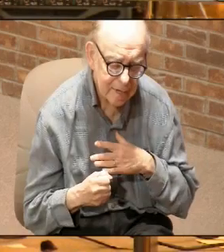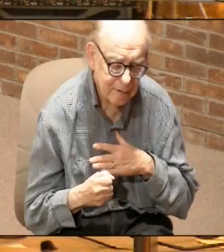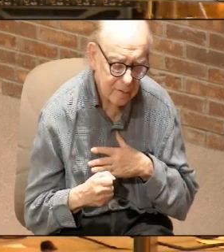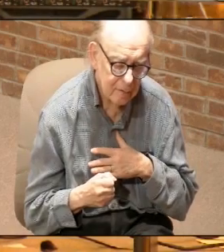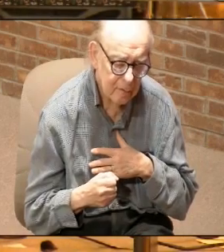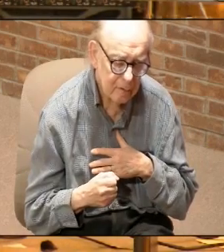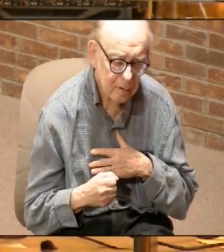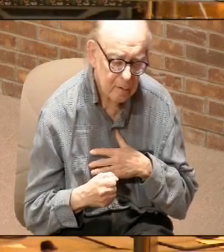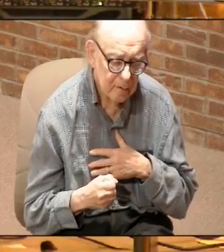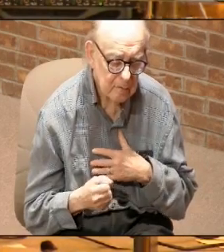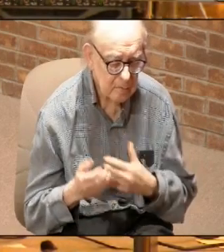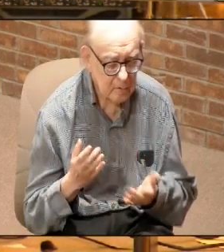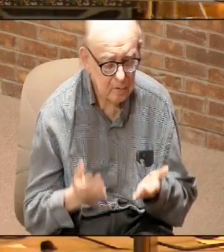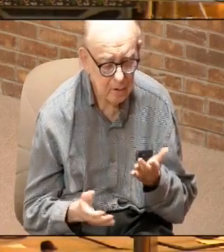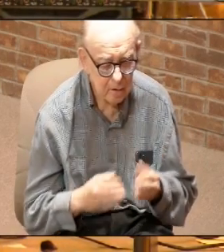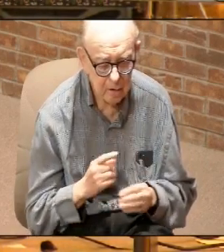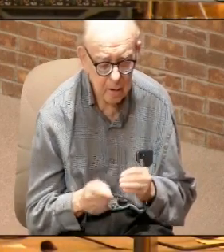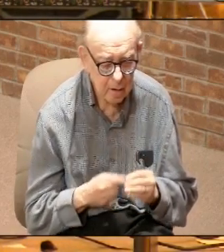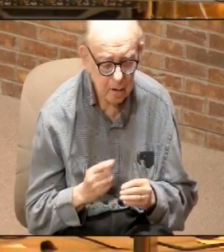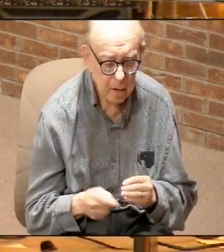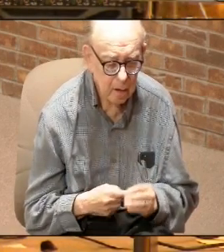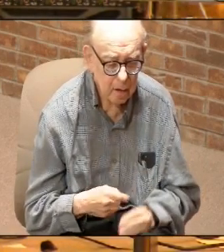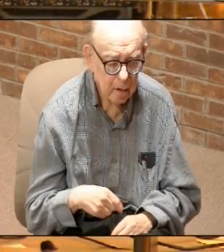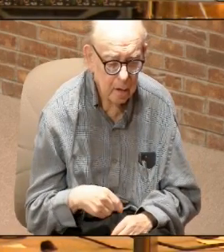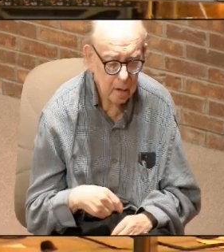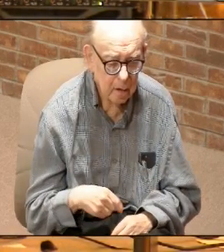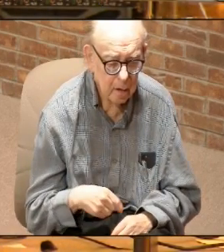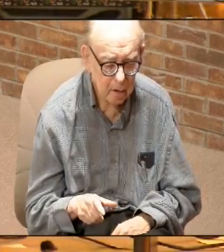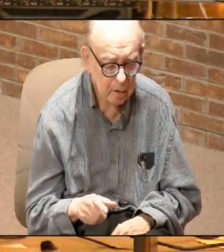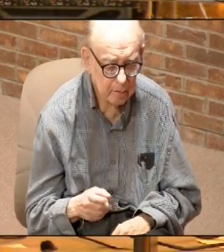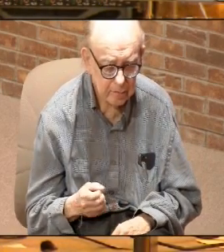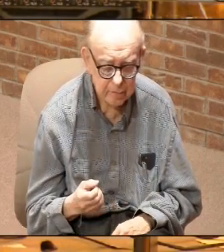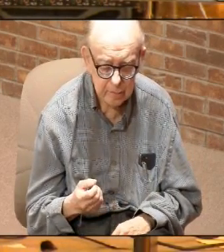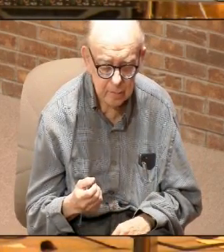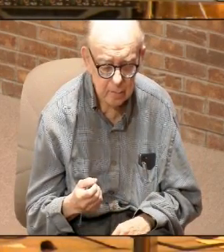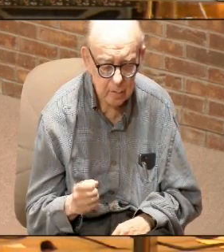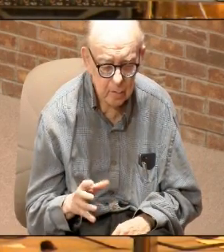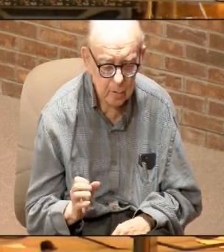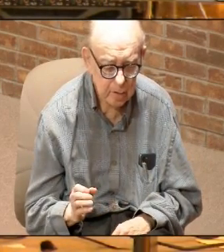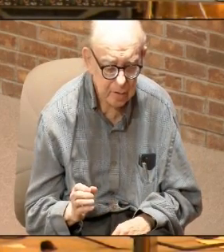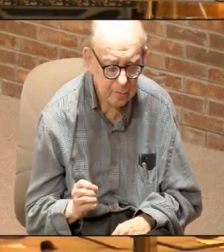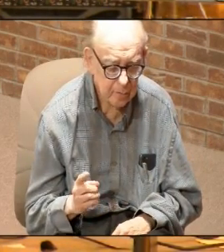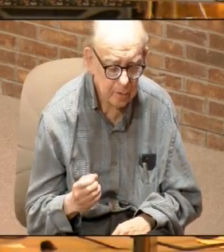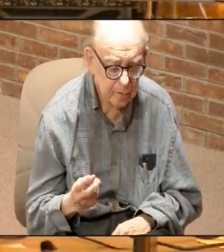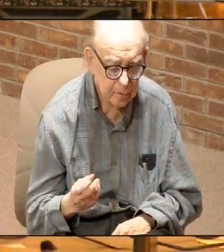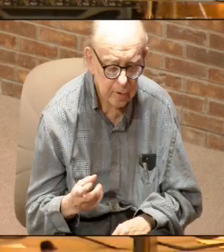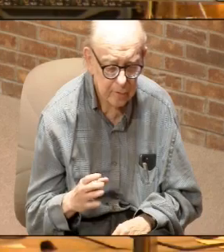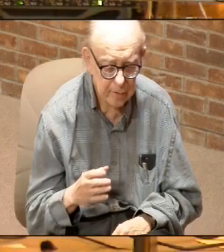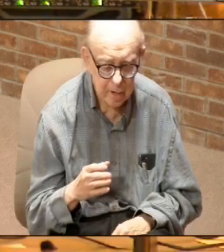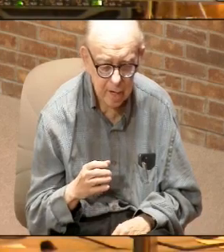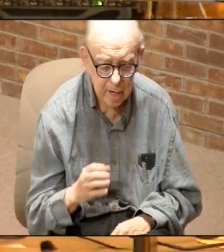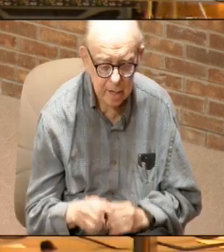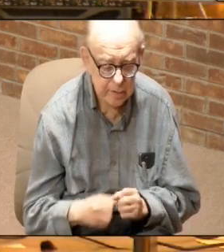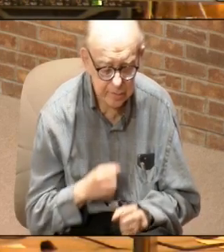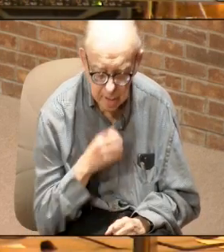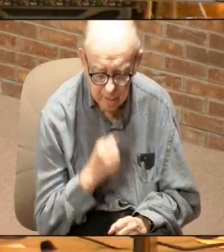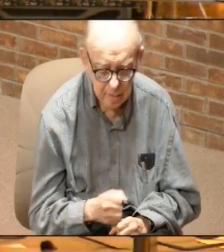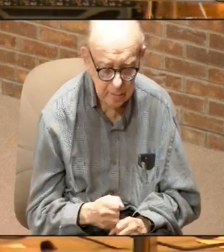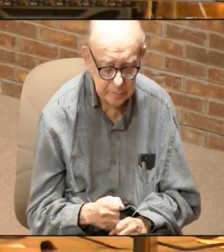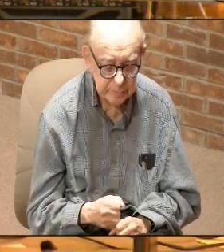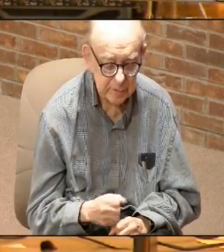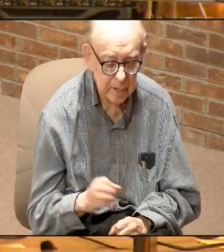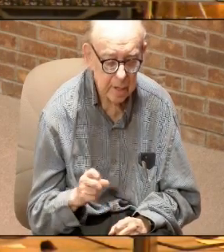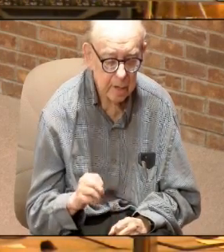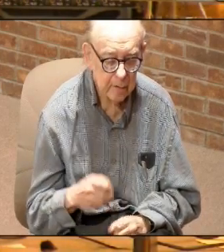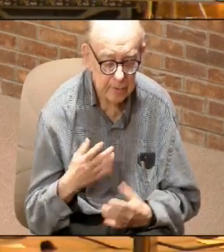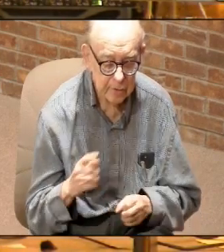He was probably right around 102, 112 years of age. He had been